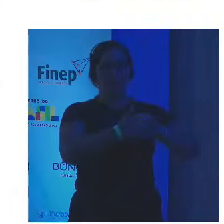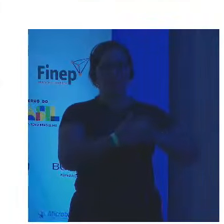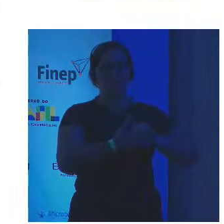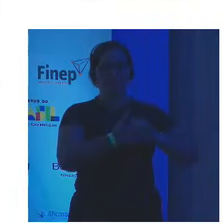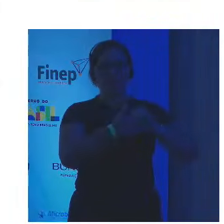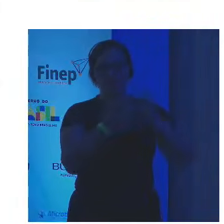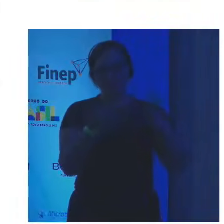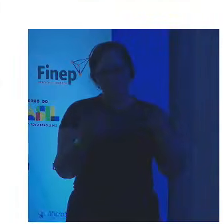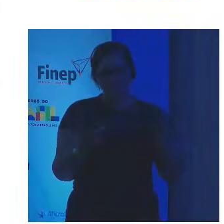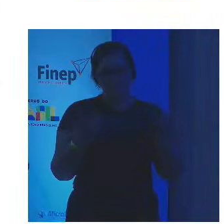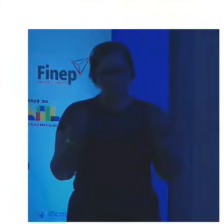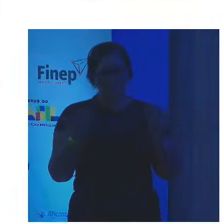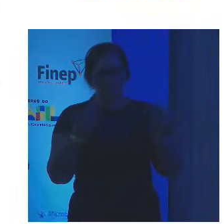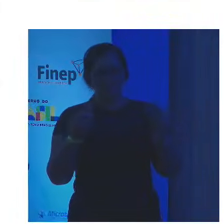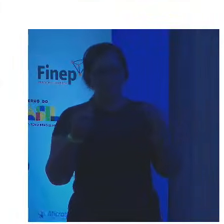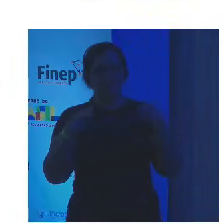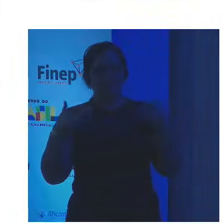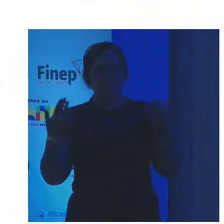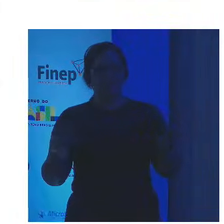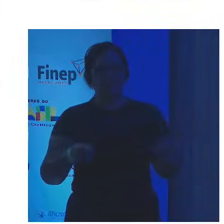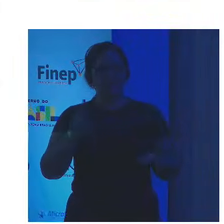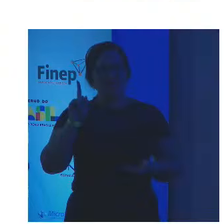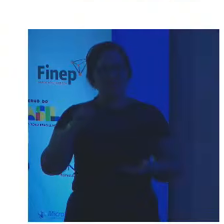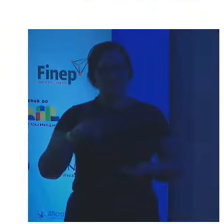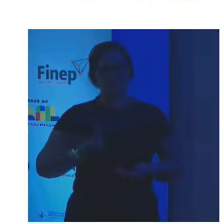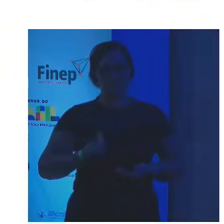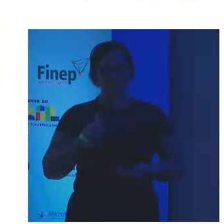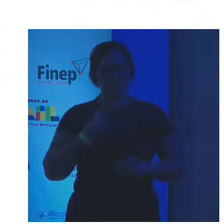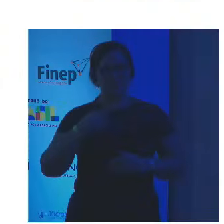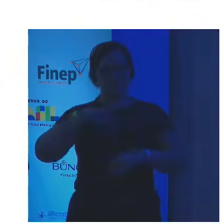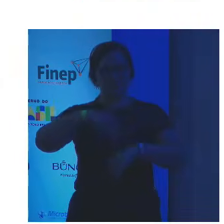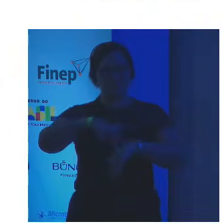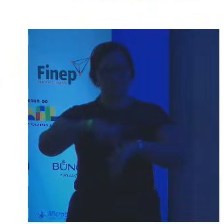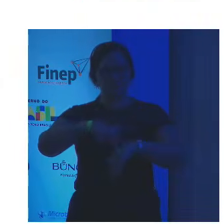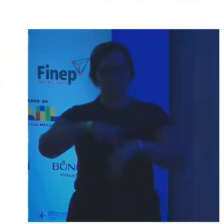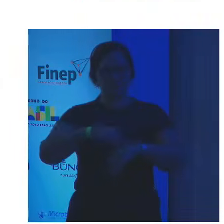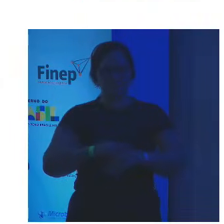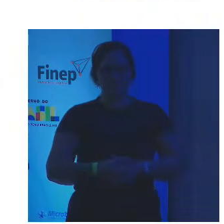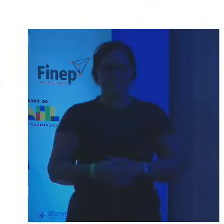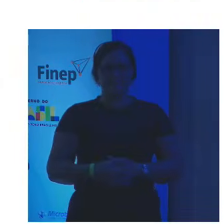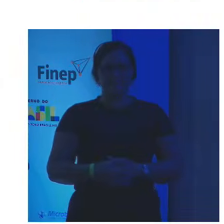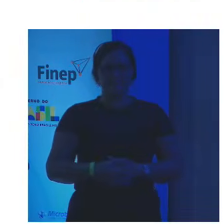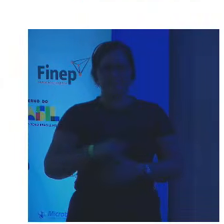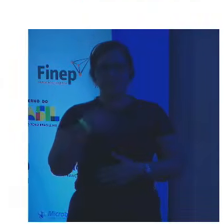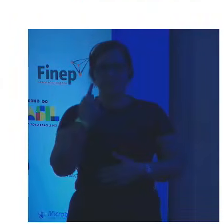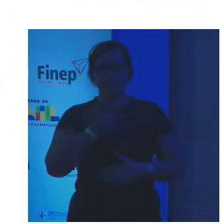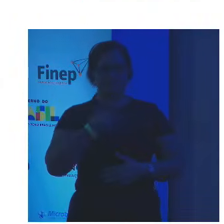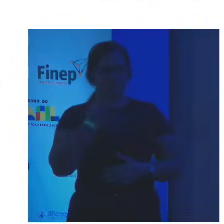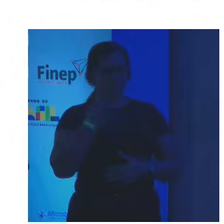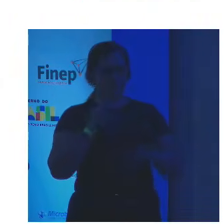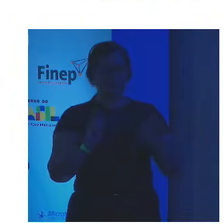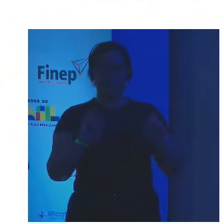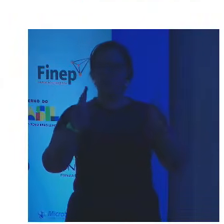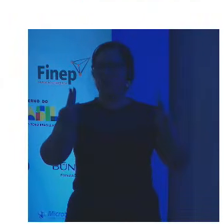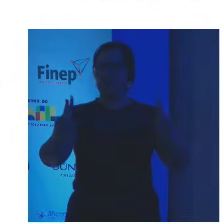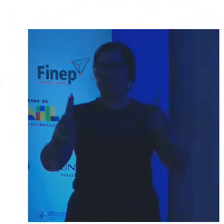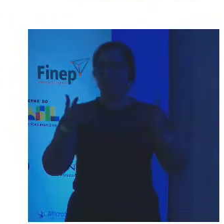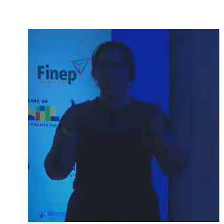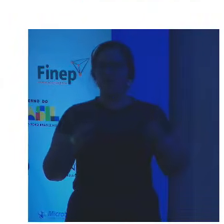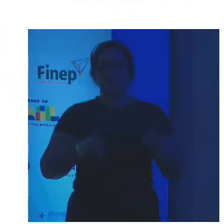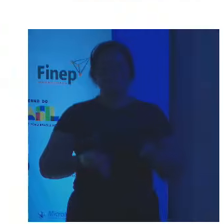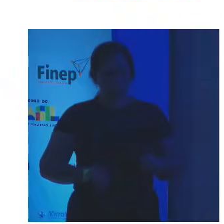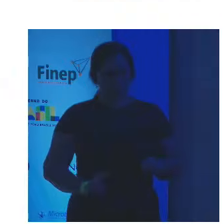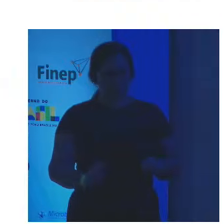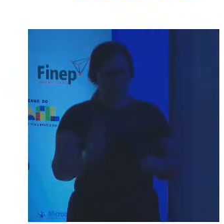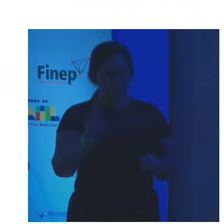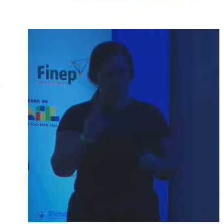So we could say, okay, here we are, and this is where the feeling we had. So we say, let's go for this third decade. So